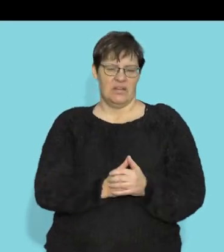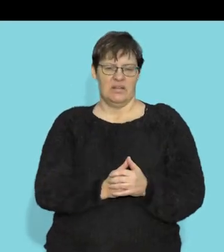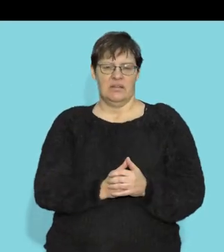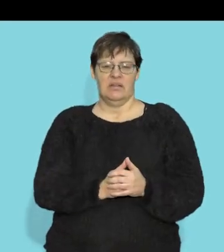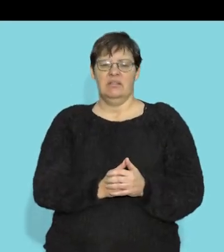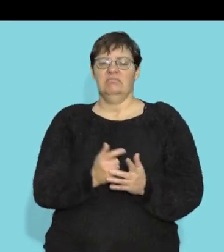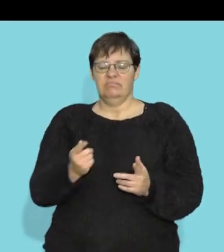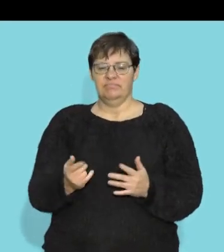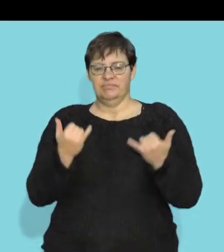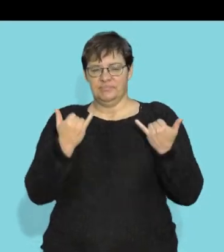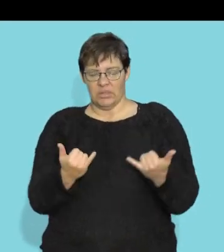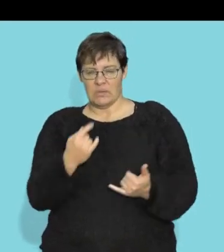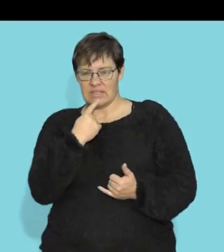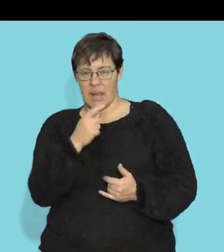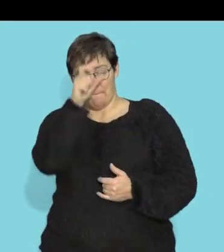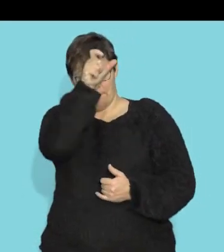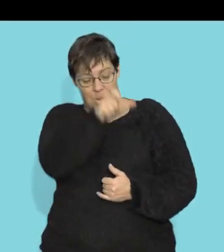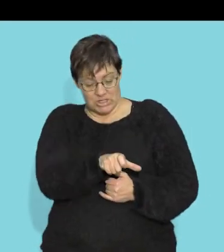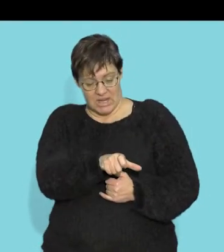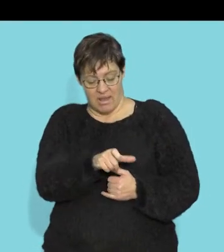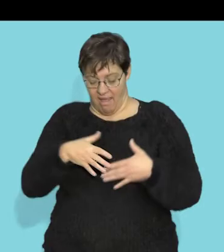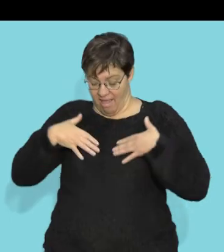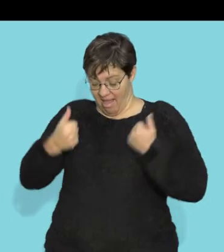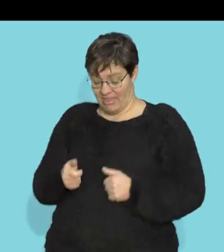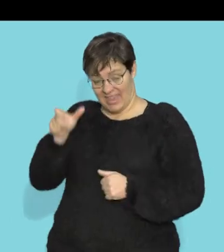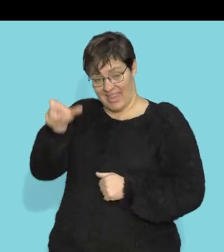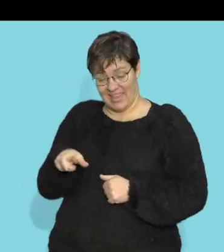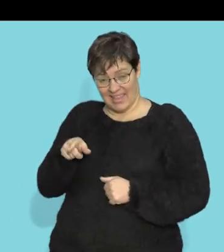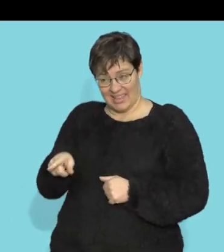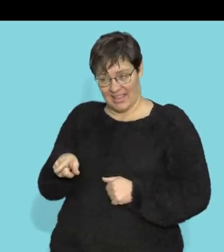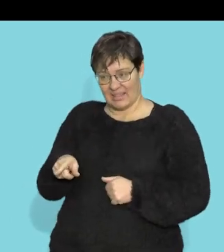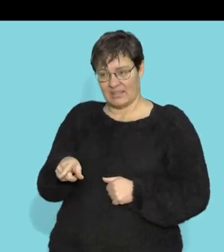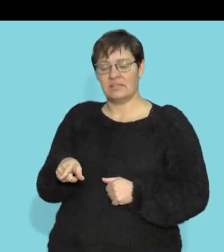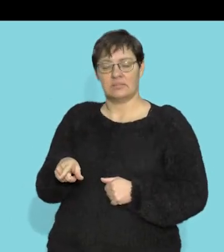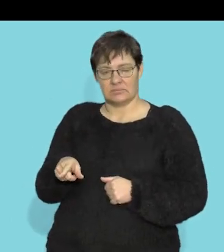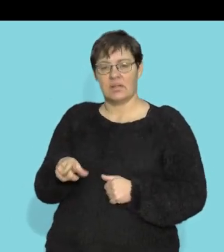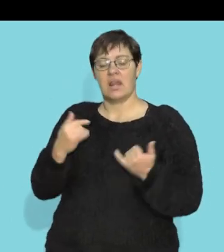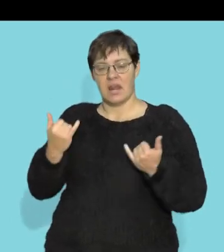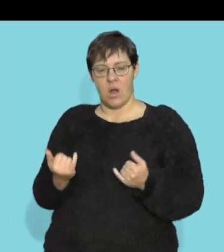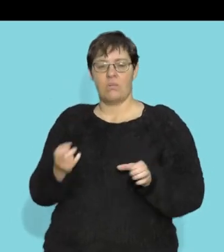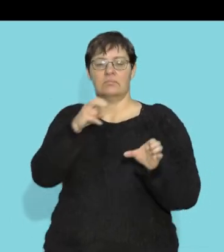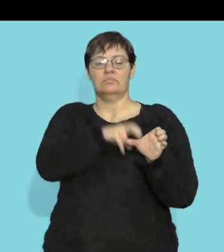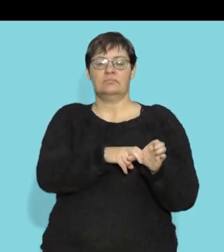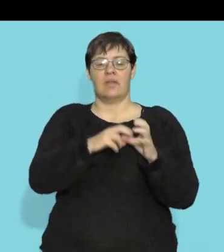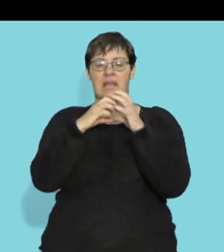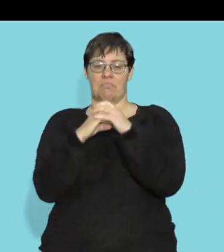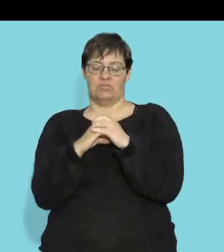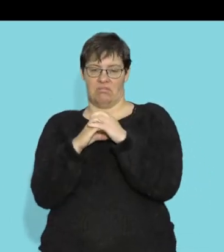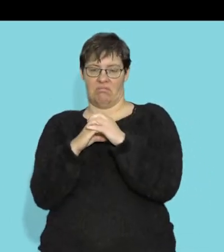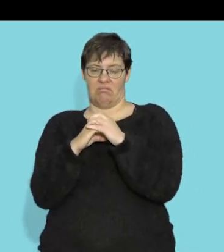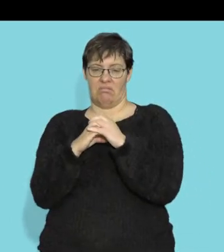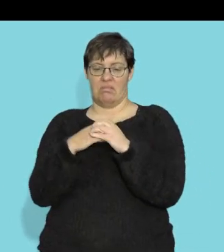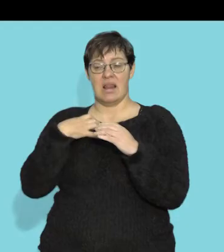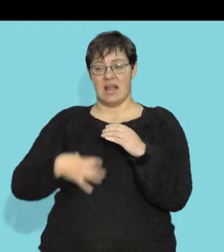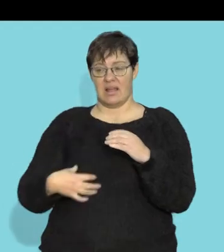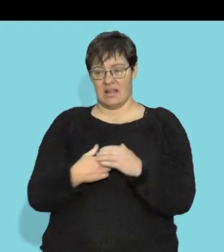a person that is healthy, the lungs, the bacteria is going to sit in a capsule in the lungs. But as soon